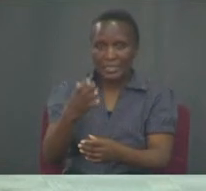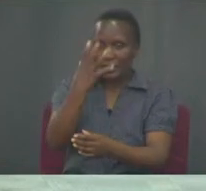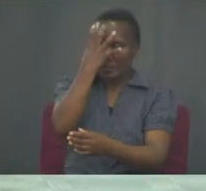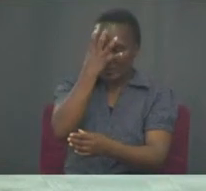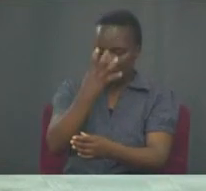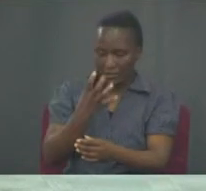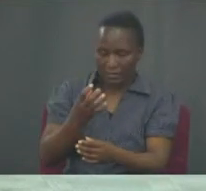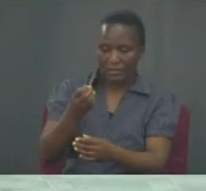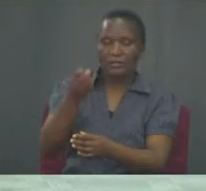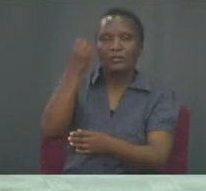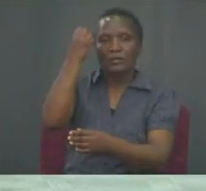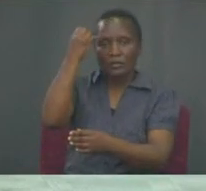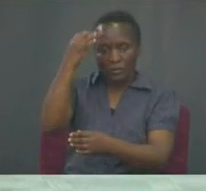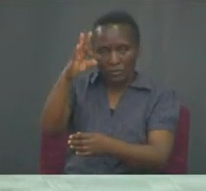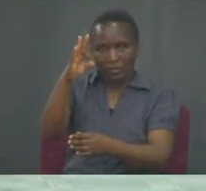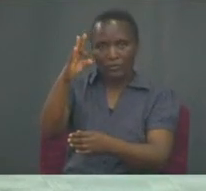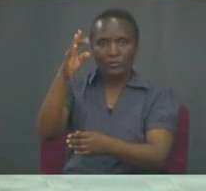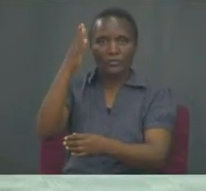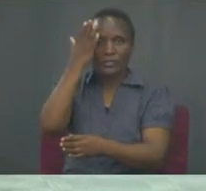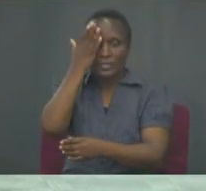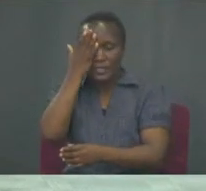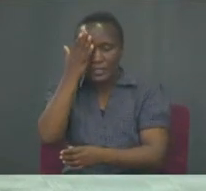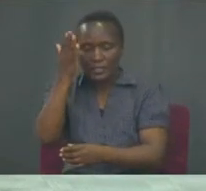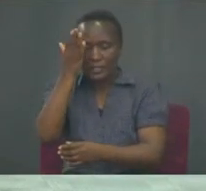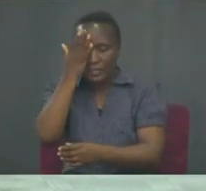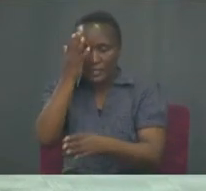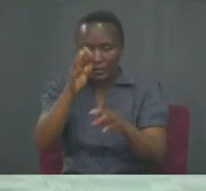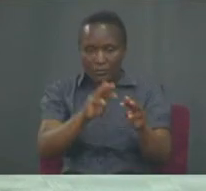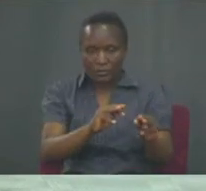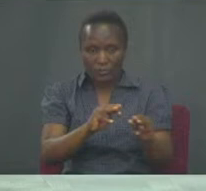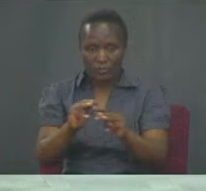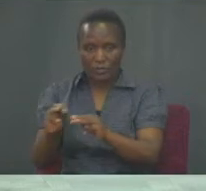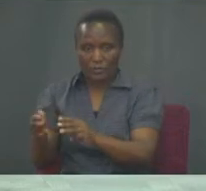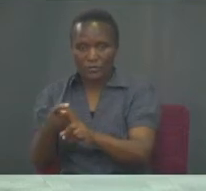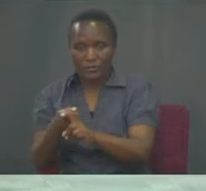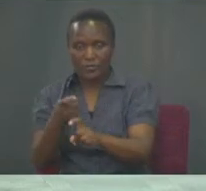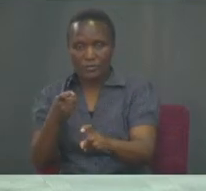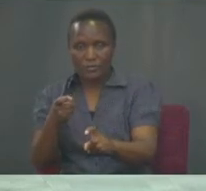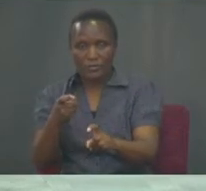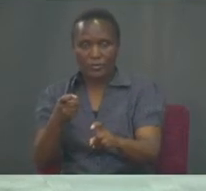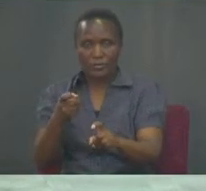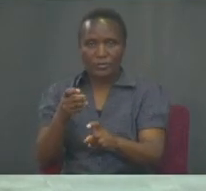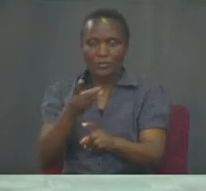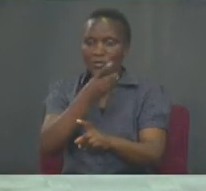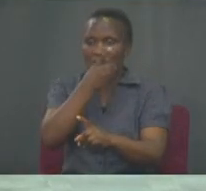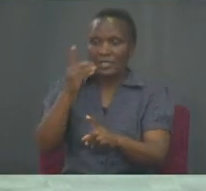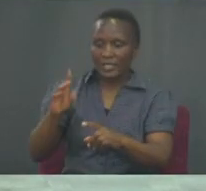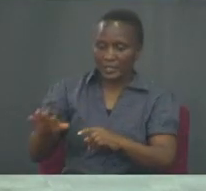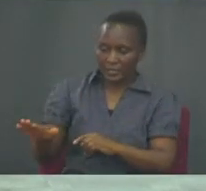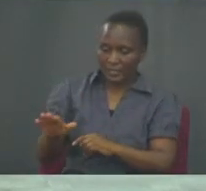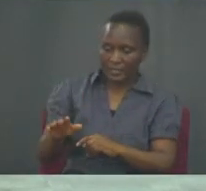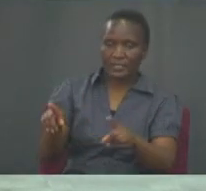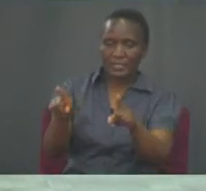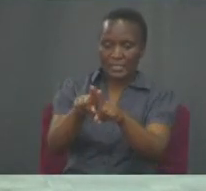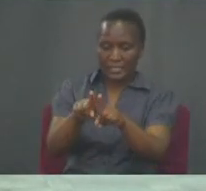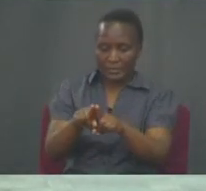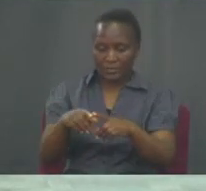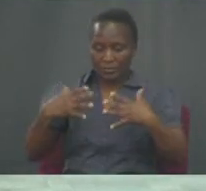Israel. Israel is moving from the wilderness as a people of